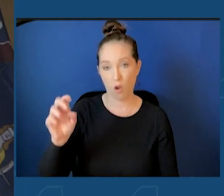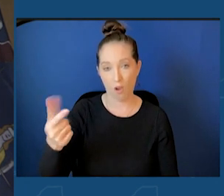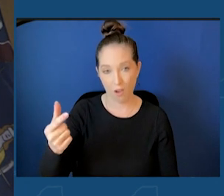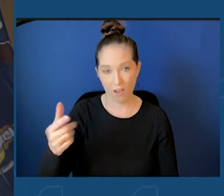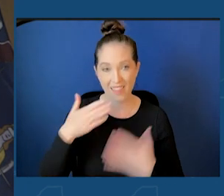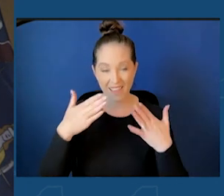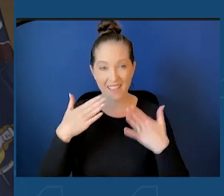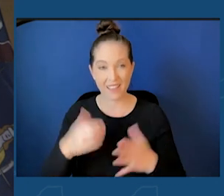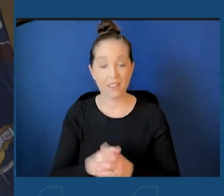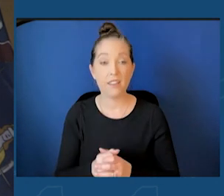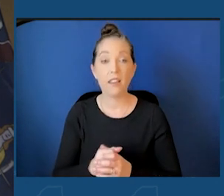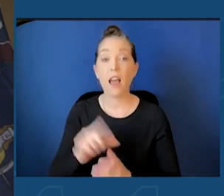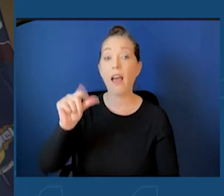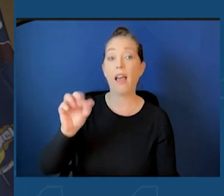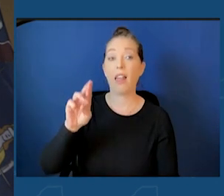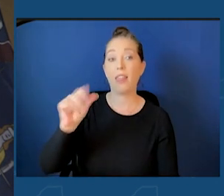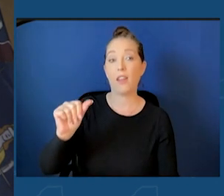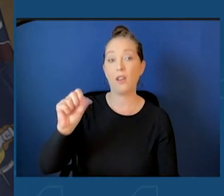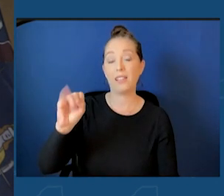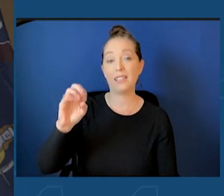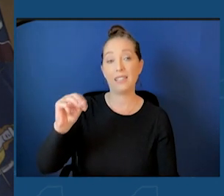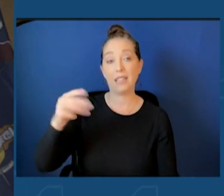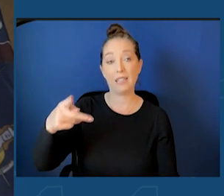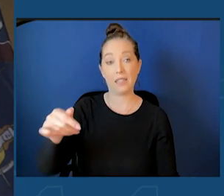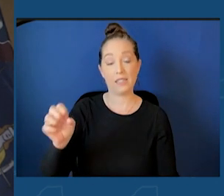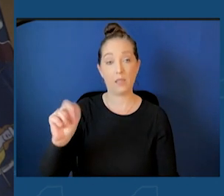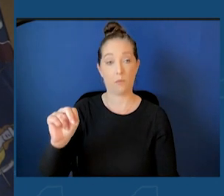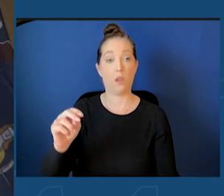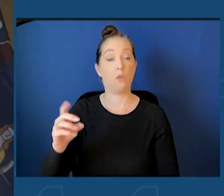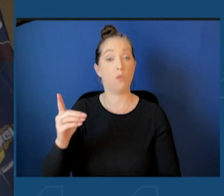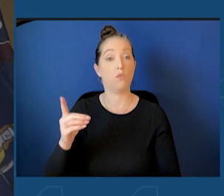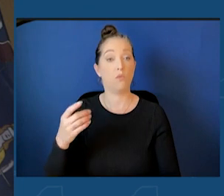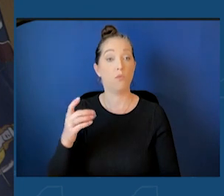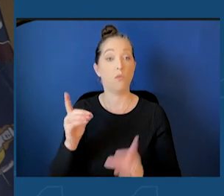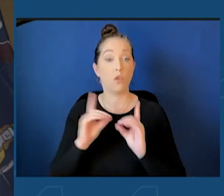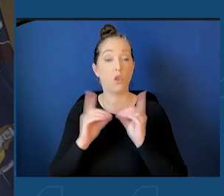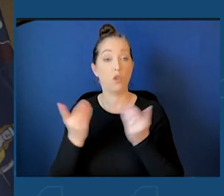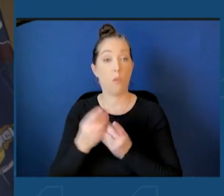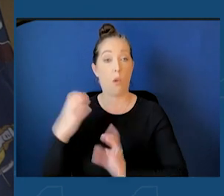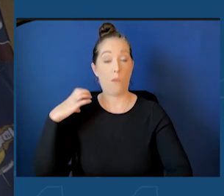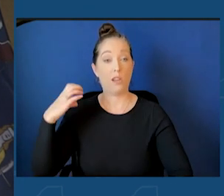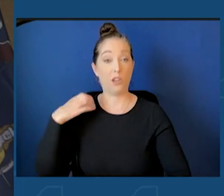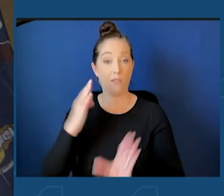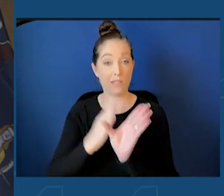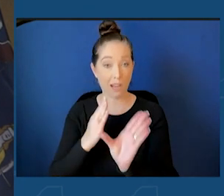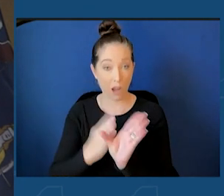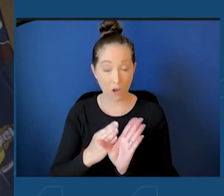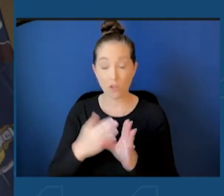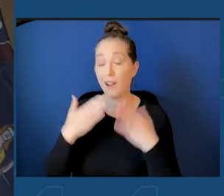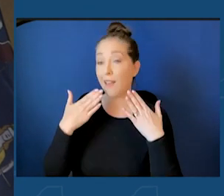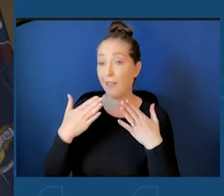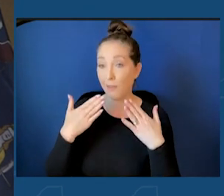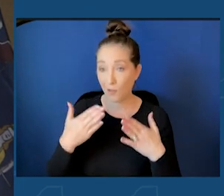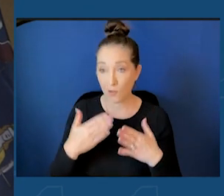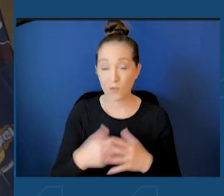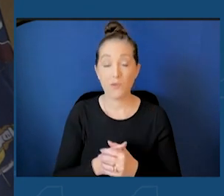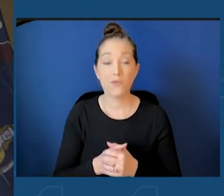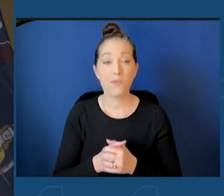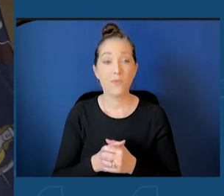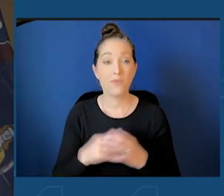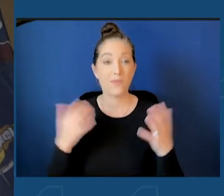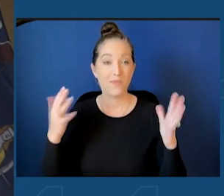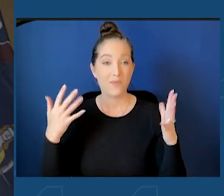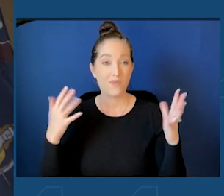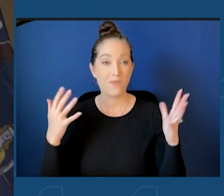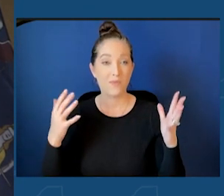Blair Simpson, the chair of the Department of Psychiatry here at Columbia University. Dr. Simpson, thank you. And someone that you're